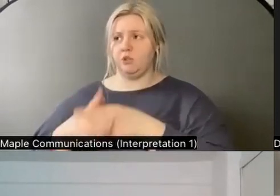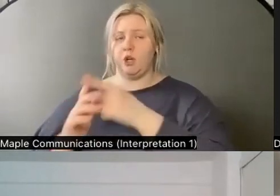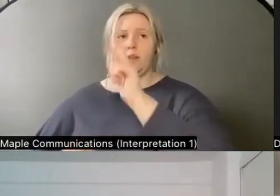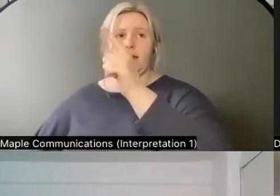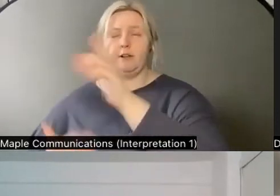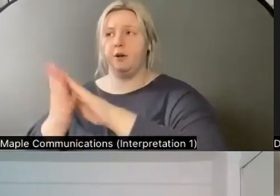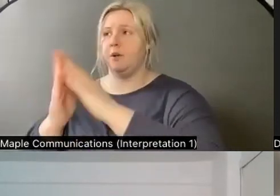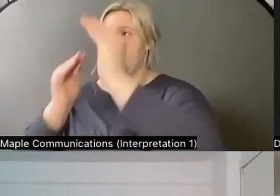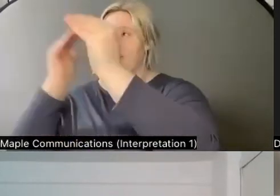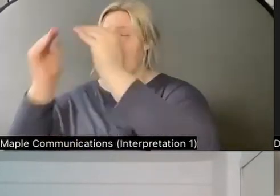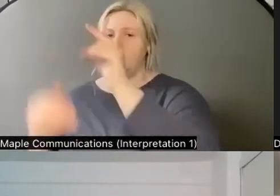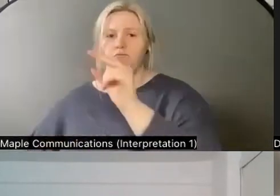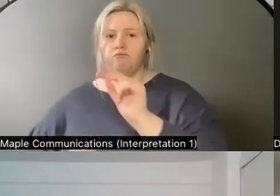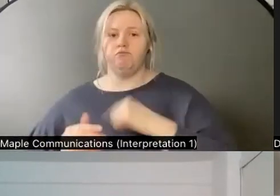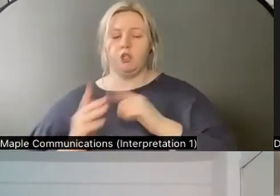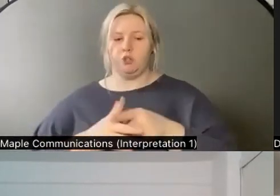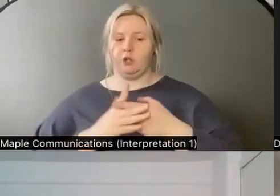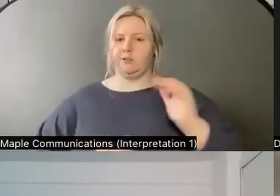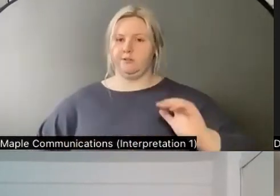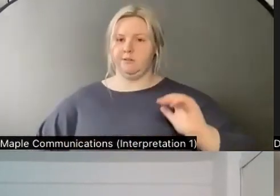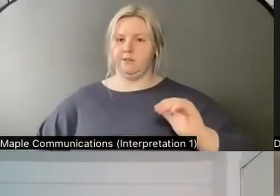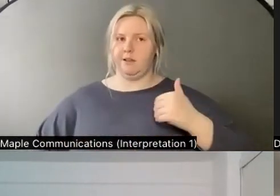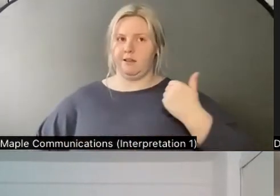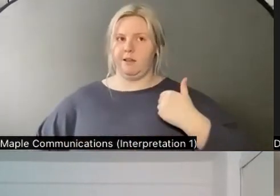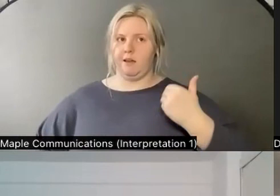the beginning, and they're ingrained in the systems that we're accessing.